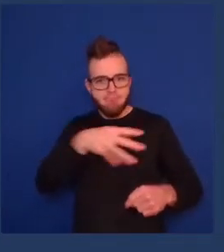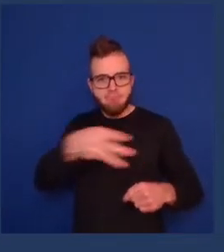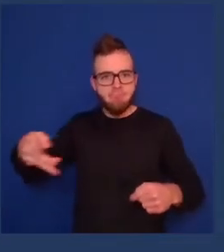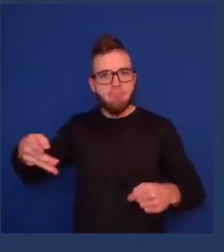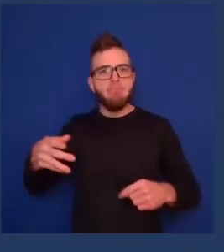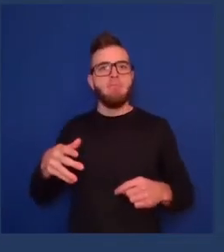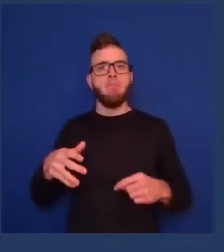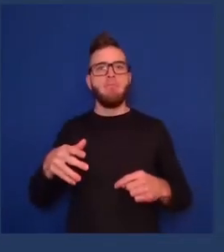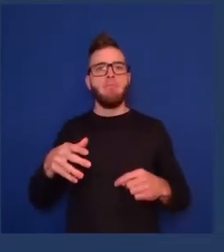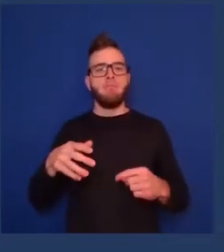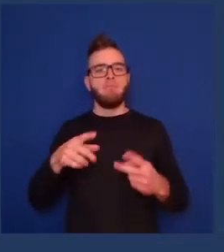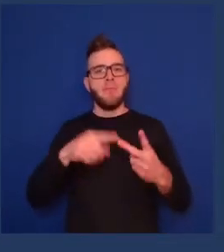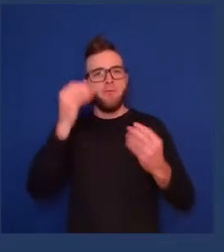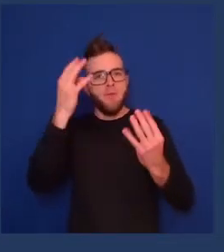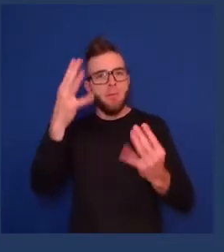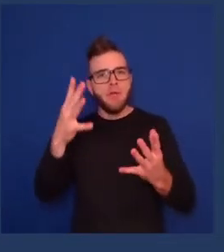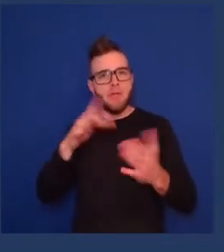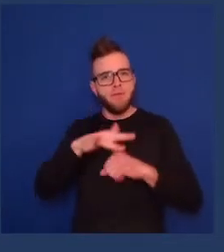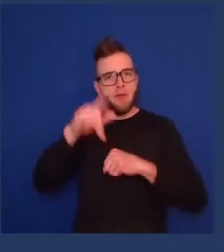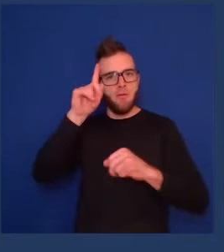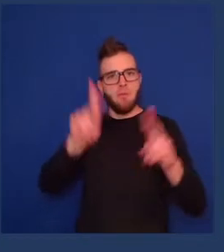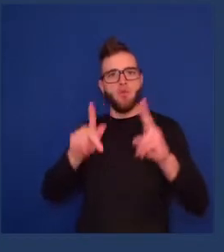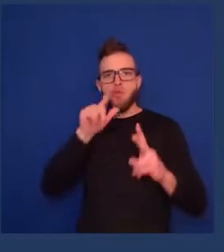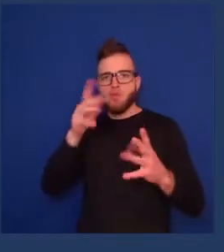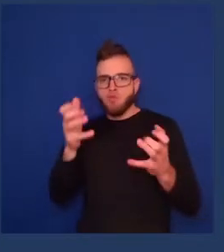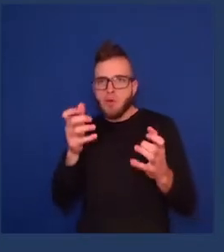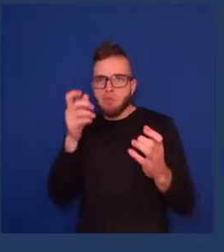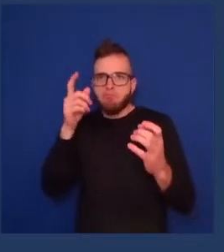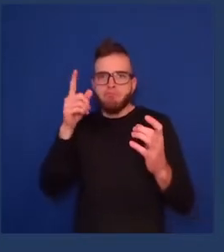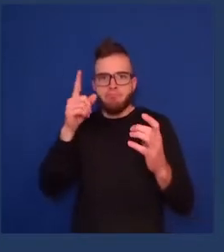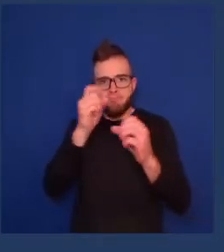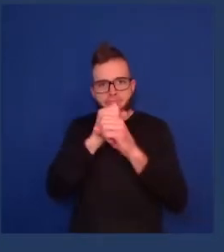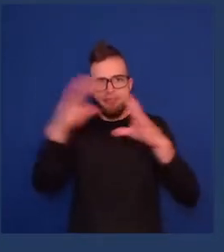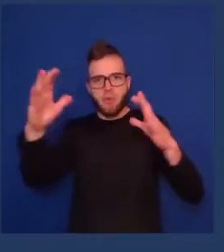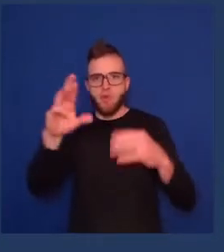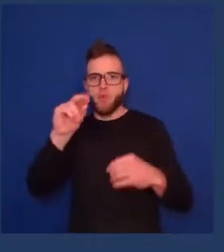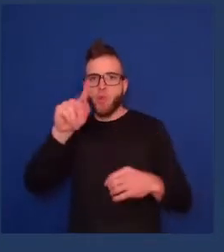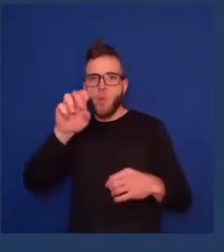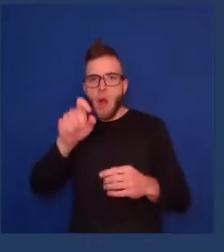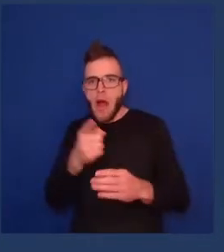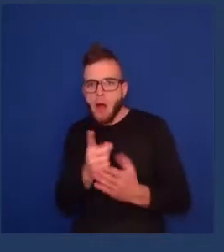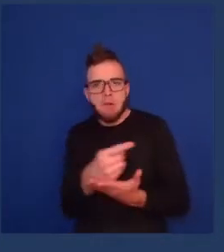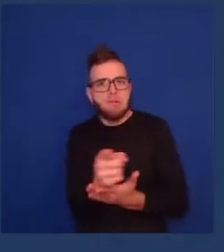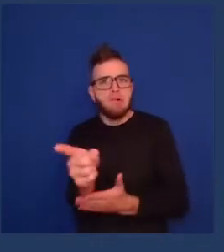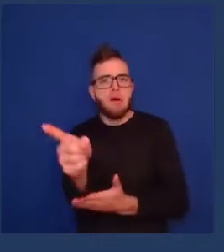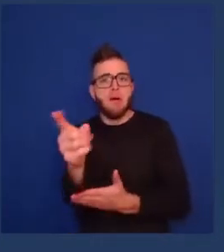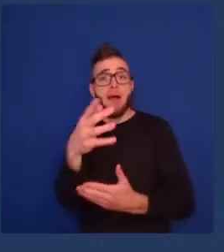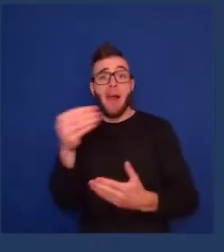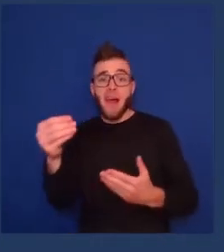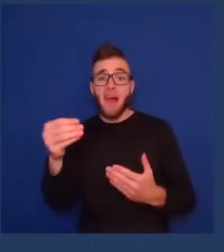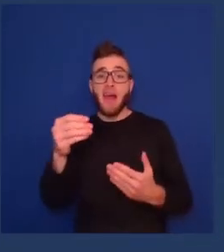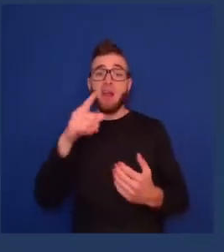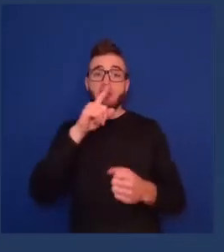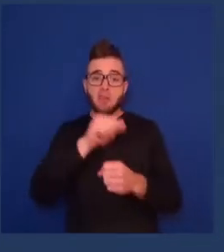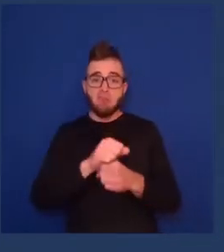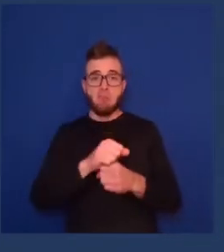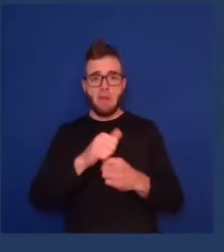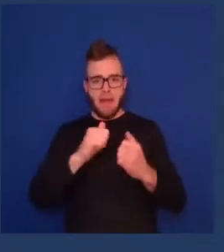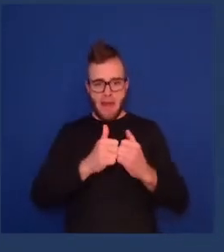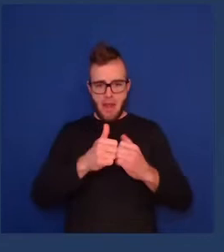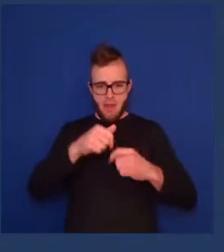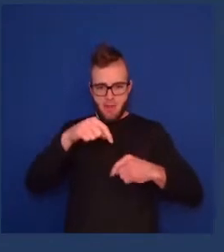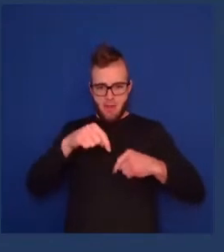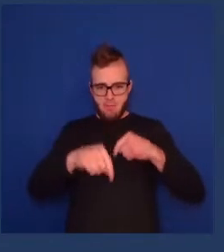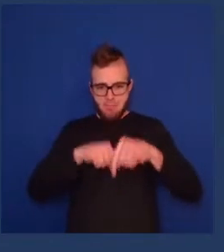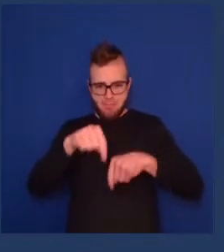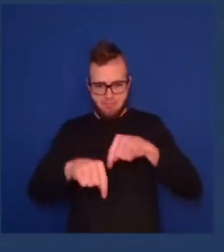the information that's available to people when they're trying to do route planning, all the way up to the last few feet problem of how do we get somebody from the end of a